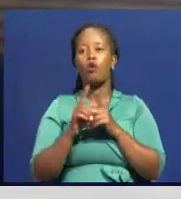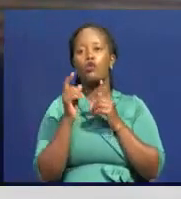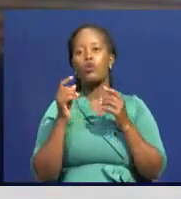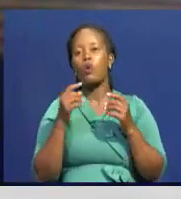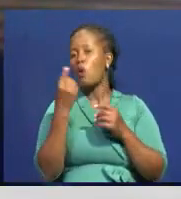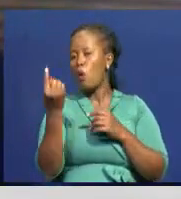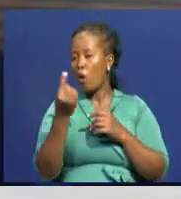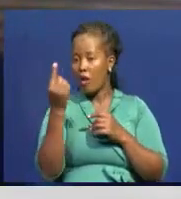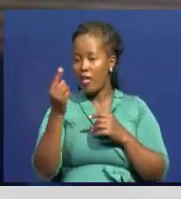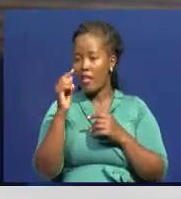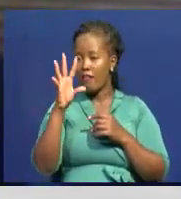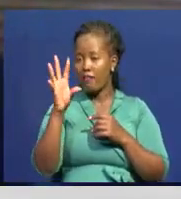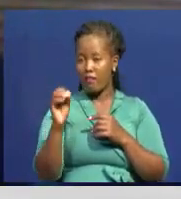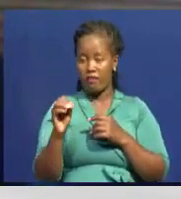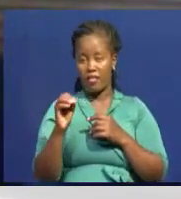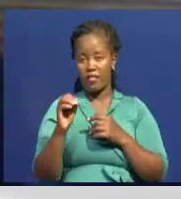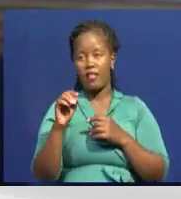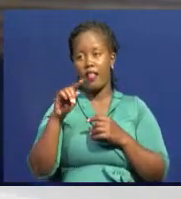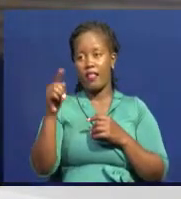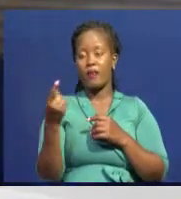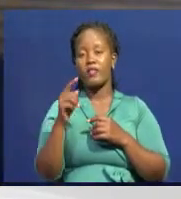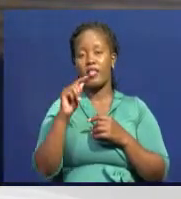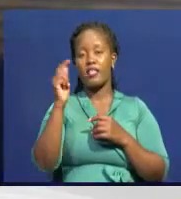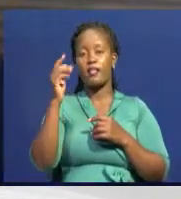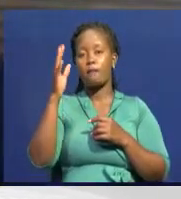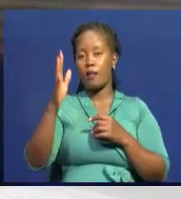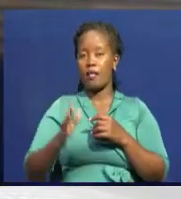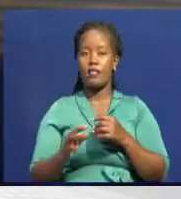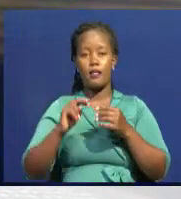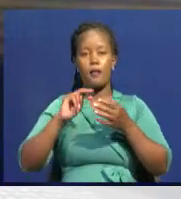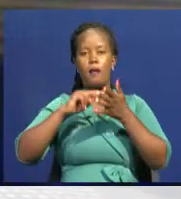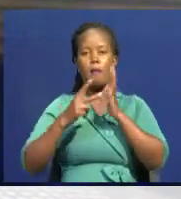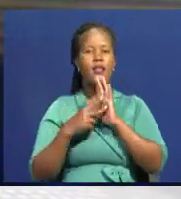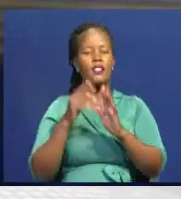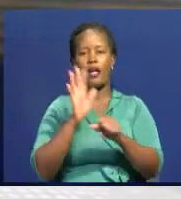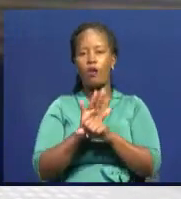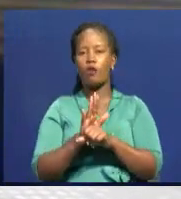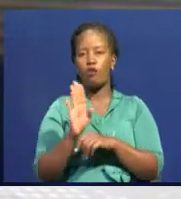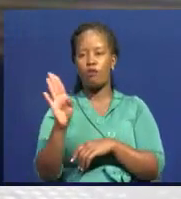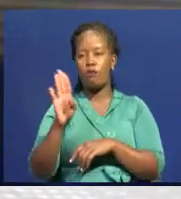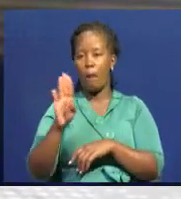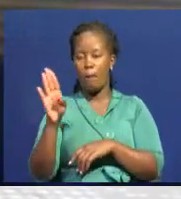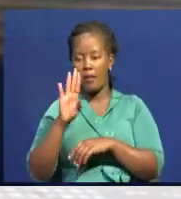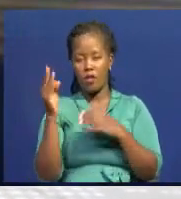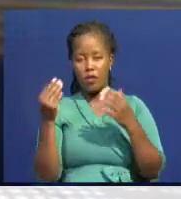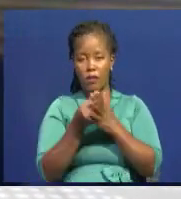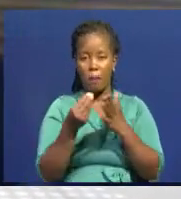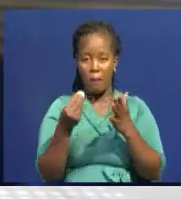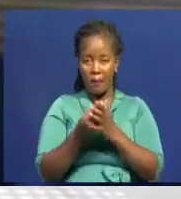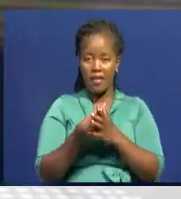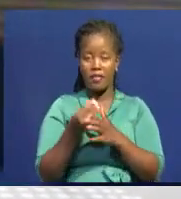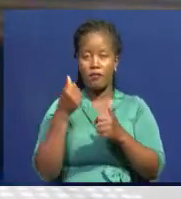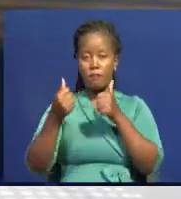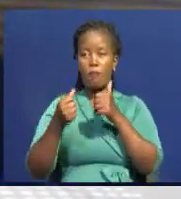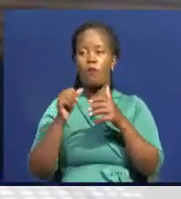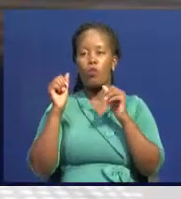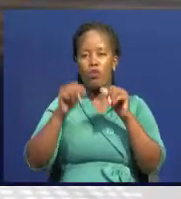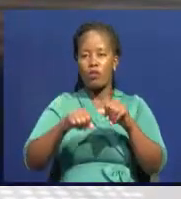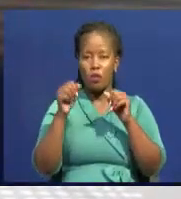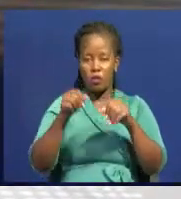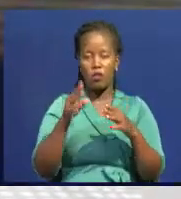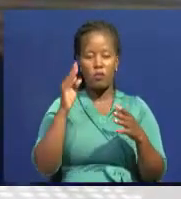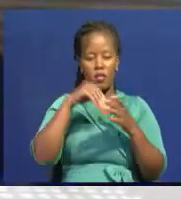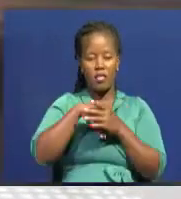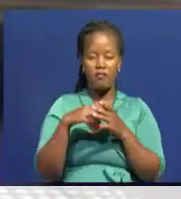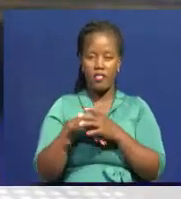50,000 Kenyans. Do the math. It's billions and billions of shillings that could be directed to be invested